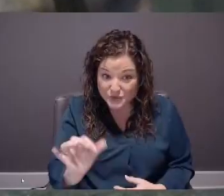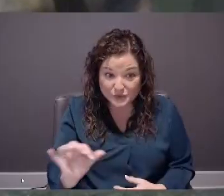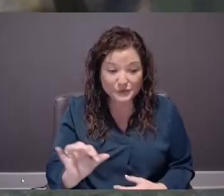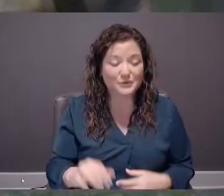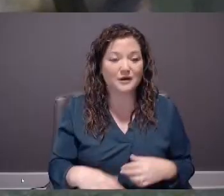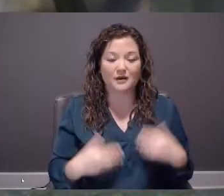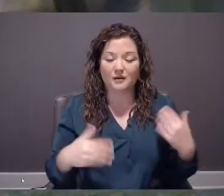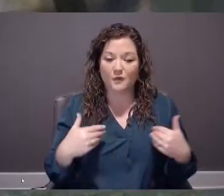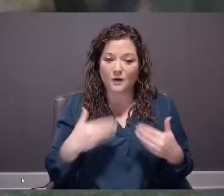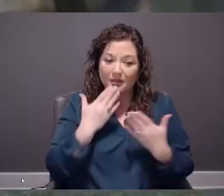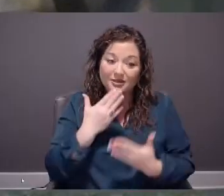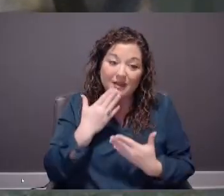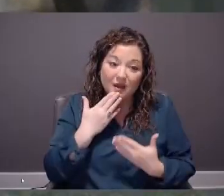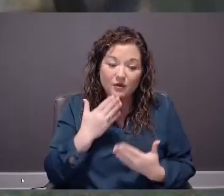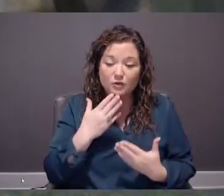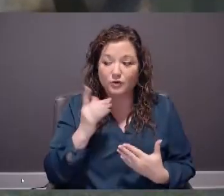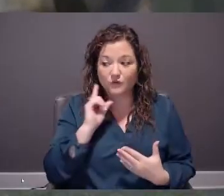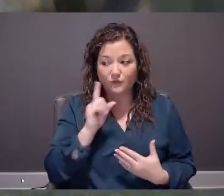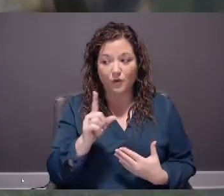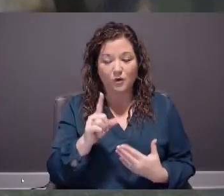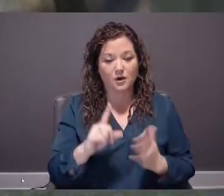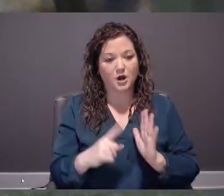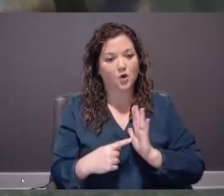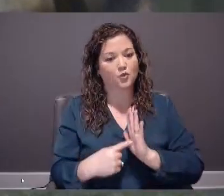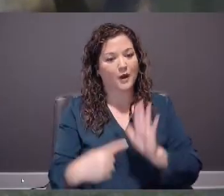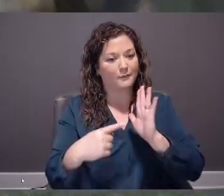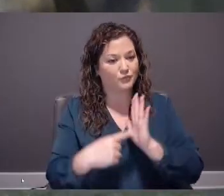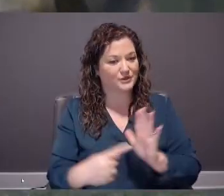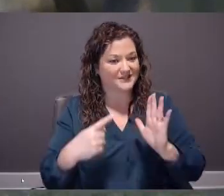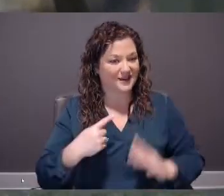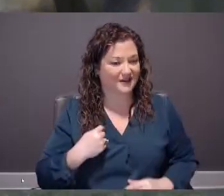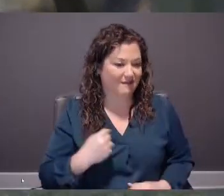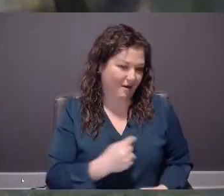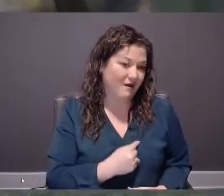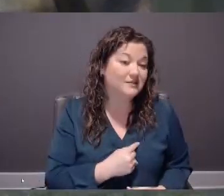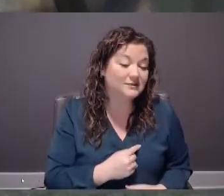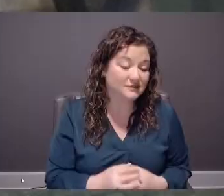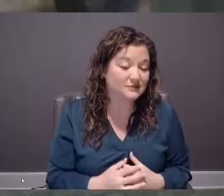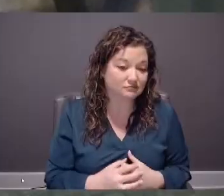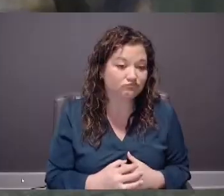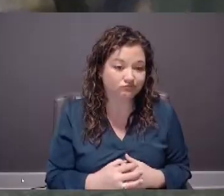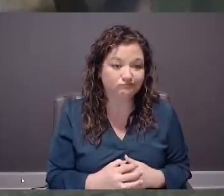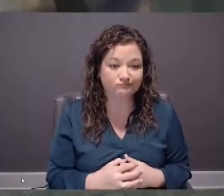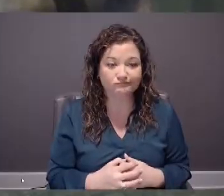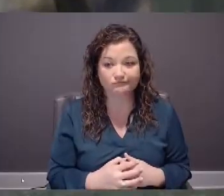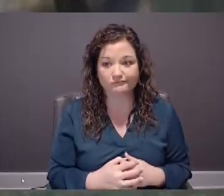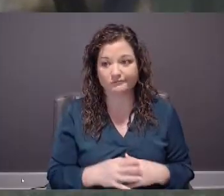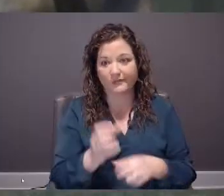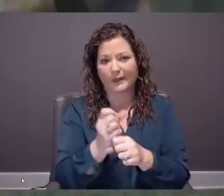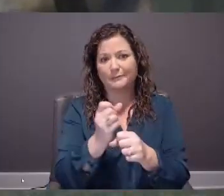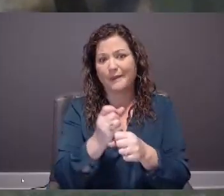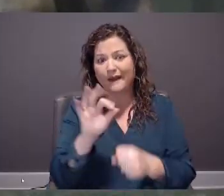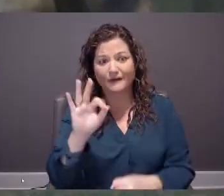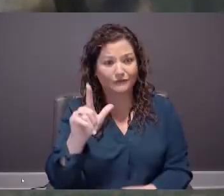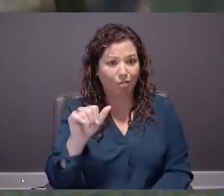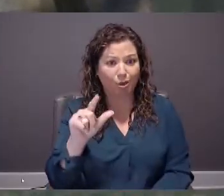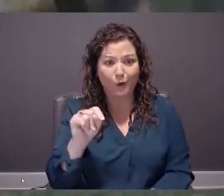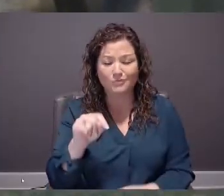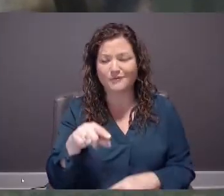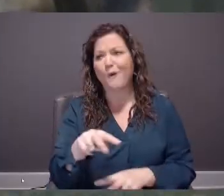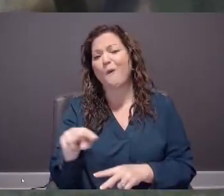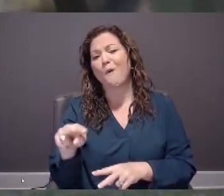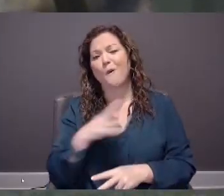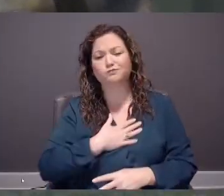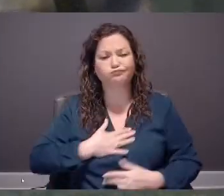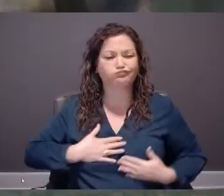you for representing us and making those floats so enjoyable for us